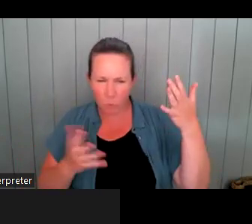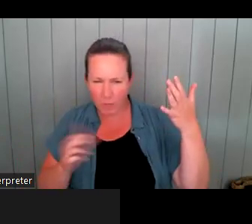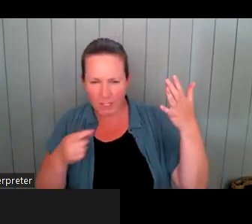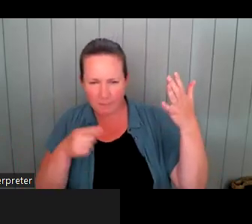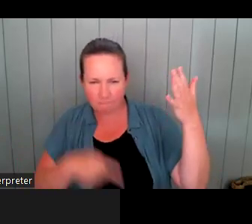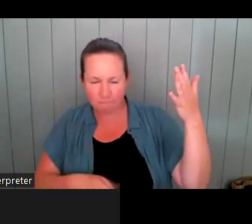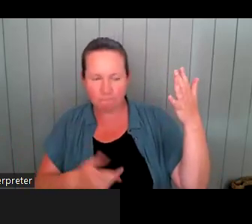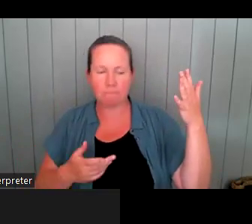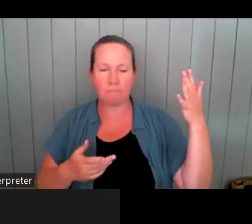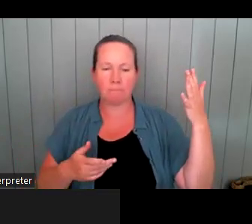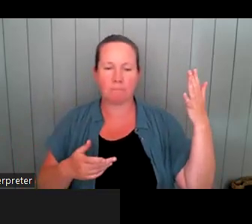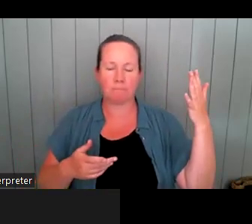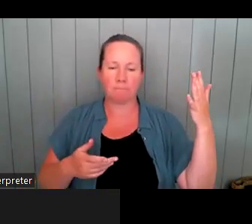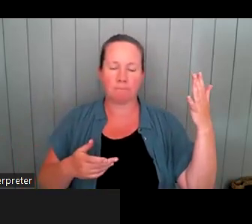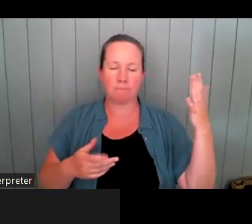so